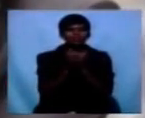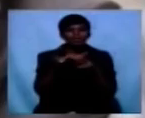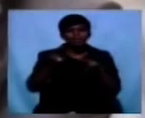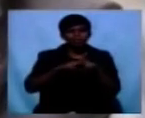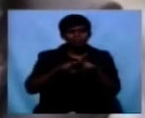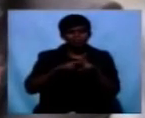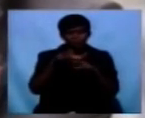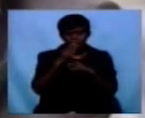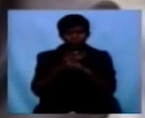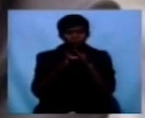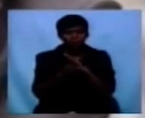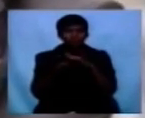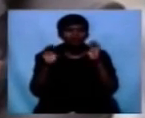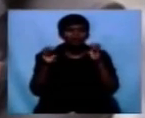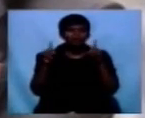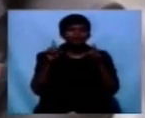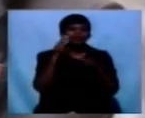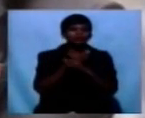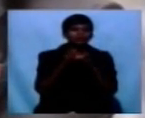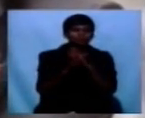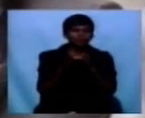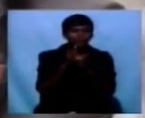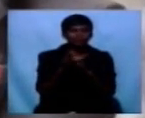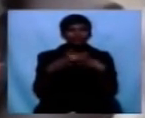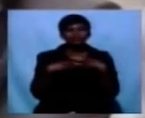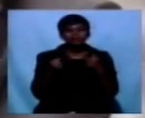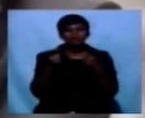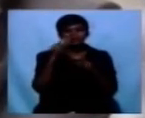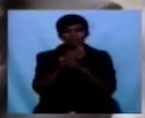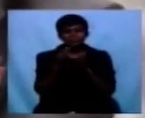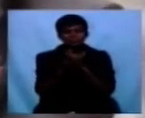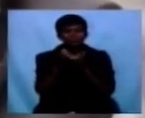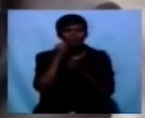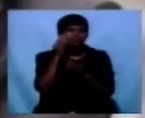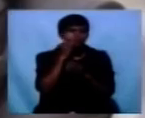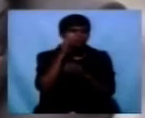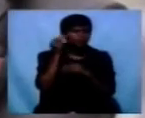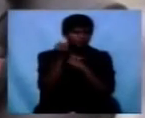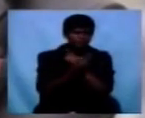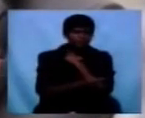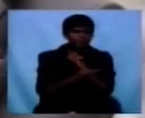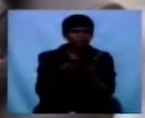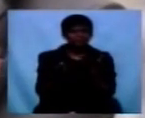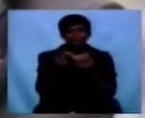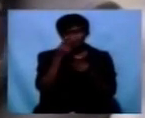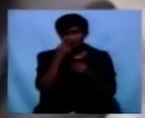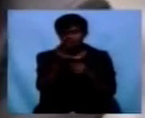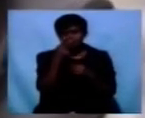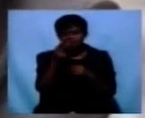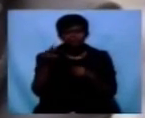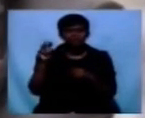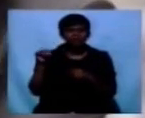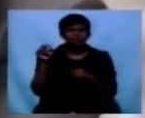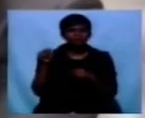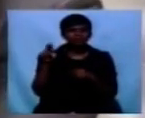infrastructure, education infrastructure, the health infrastructure, the home affairs infrastructure, you look at marine